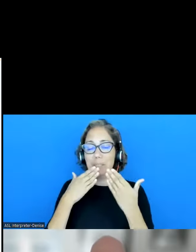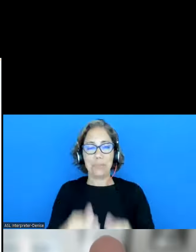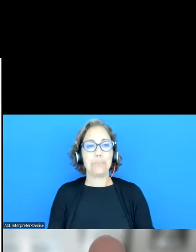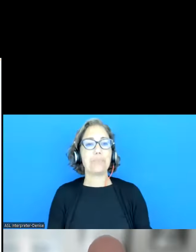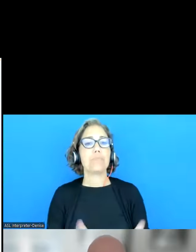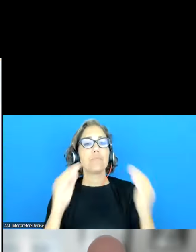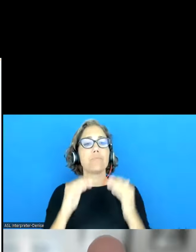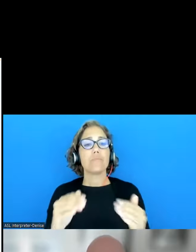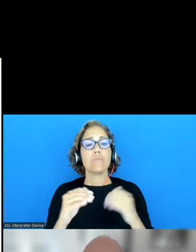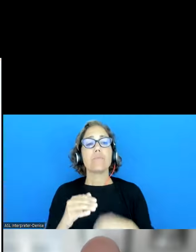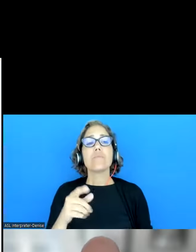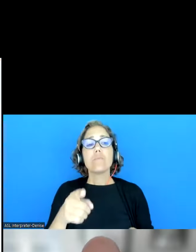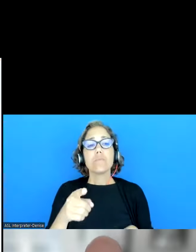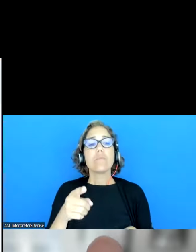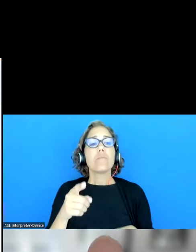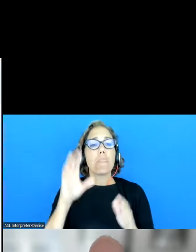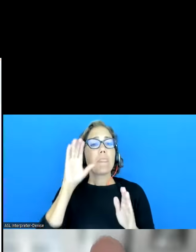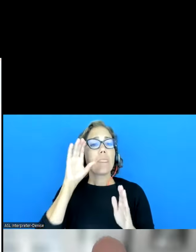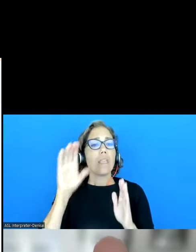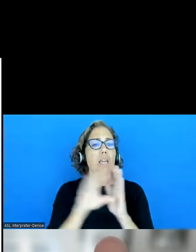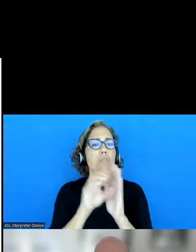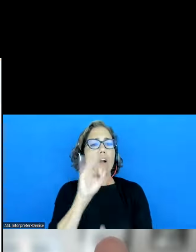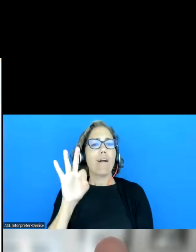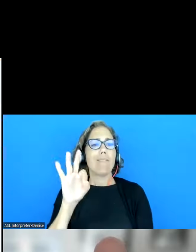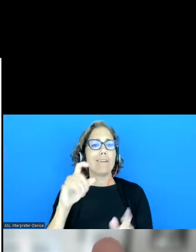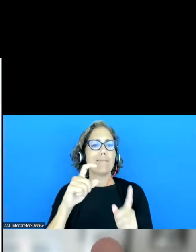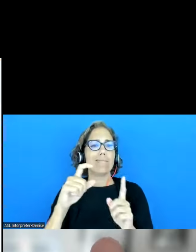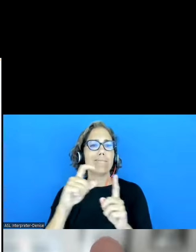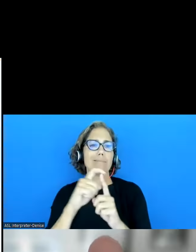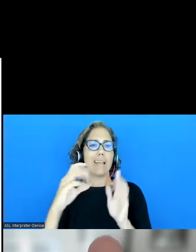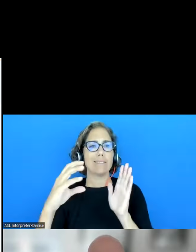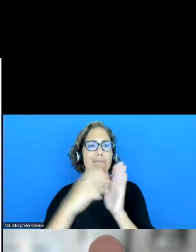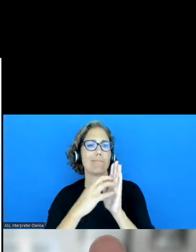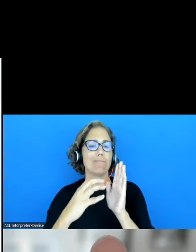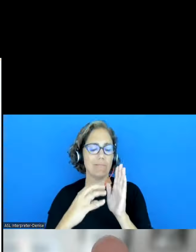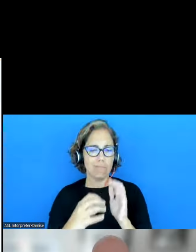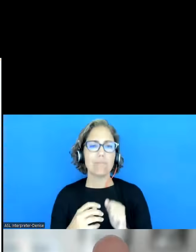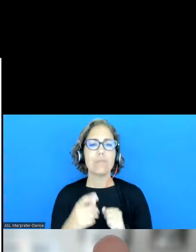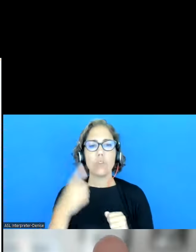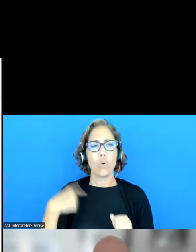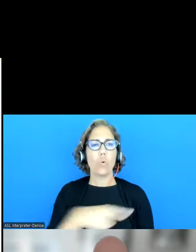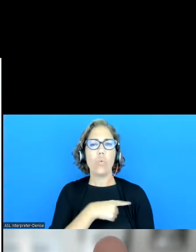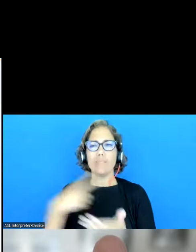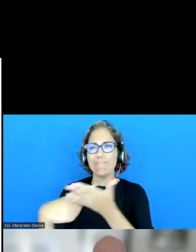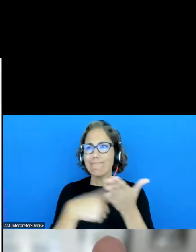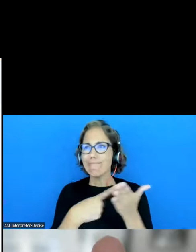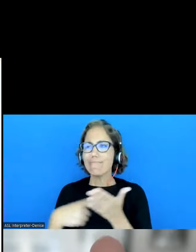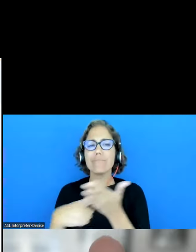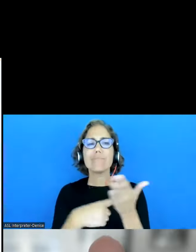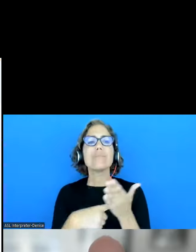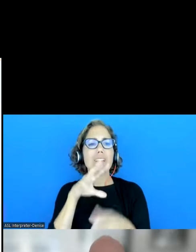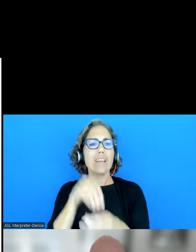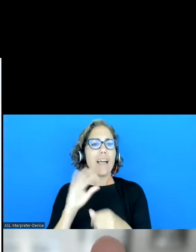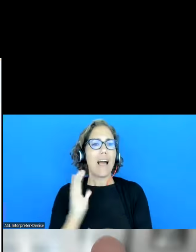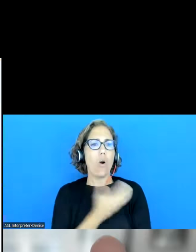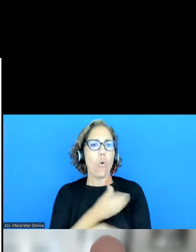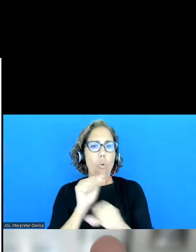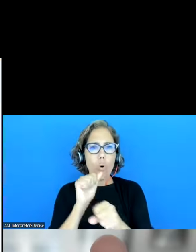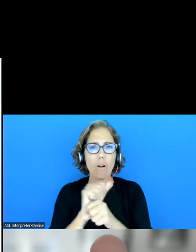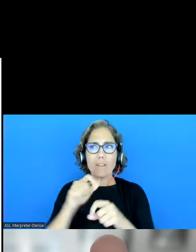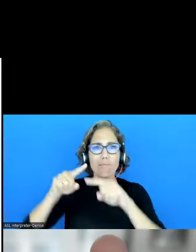Images of text. These are one of the things we talk about in our work all the time because there's such a reliance on images of